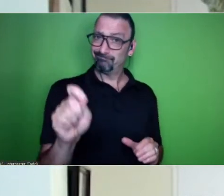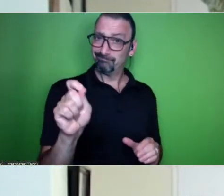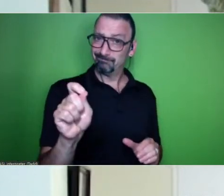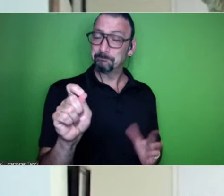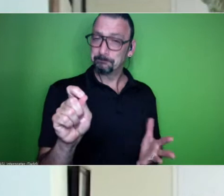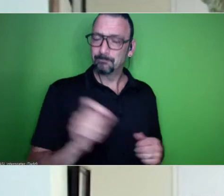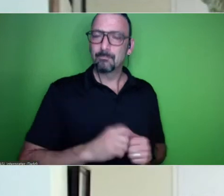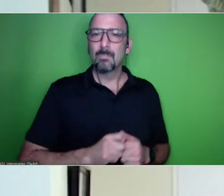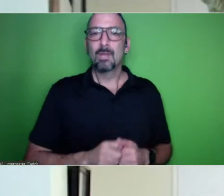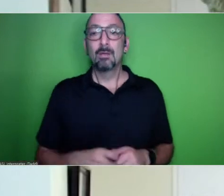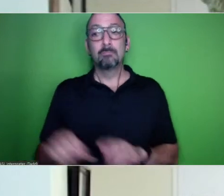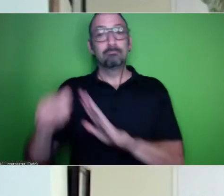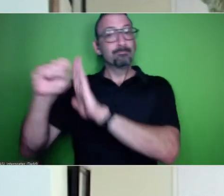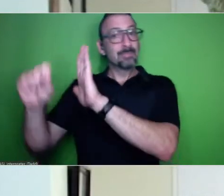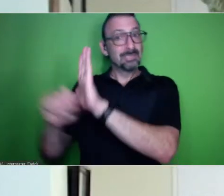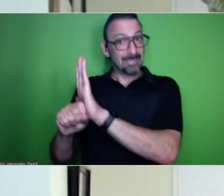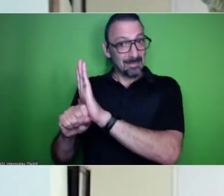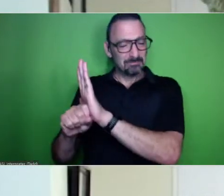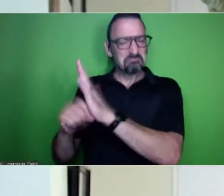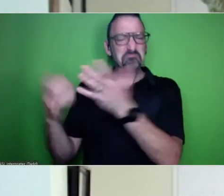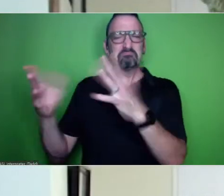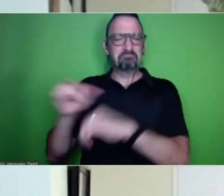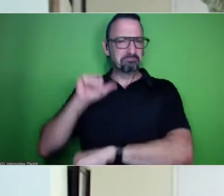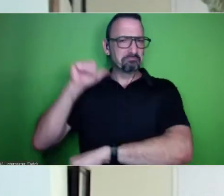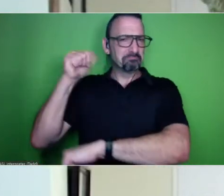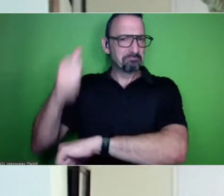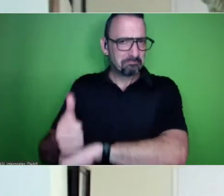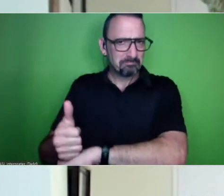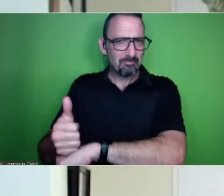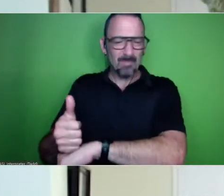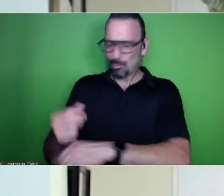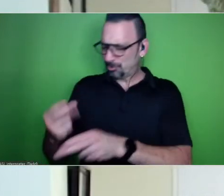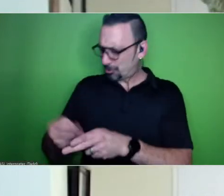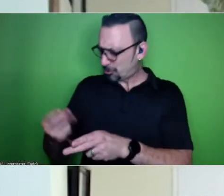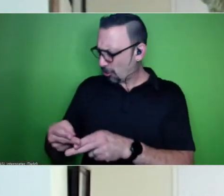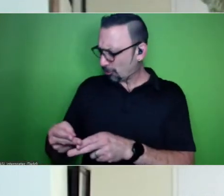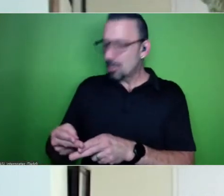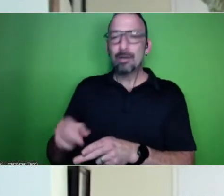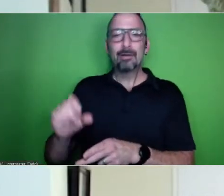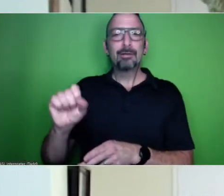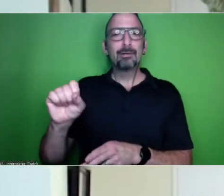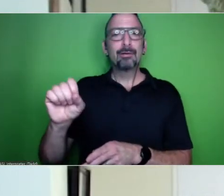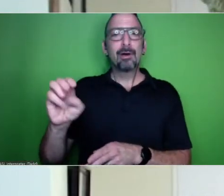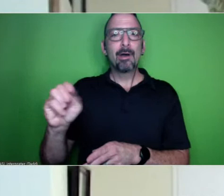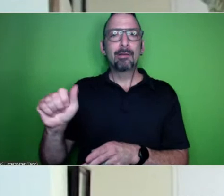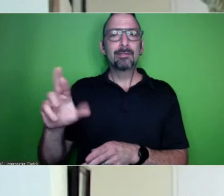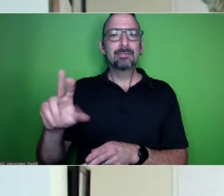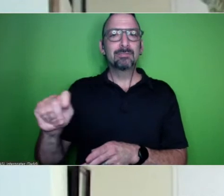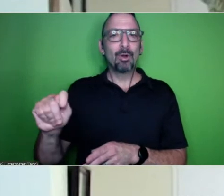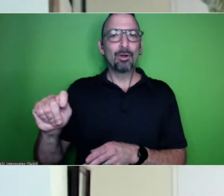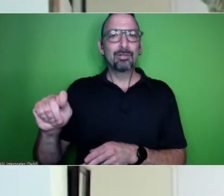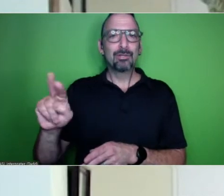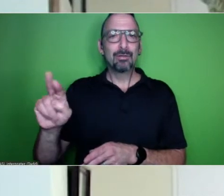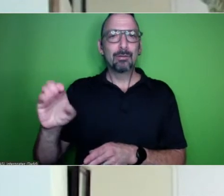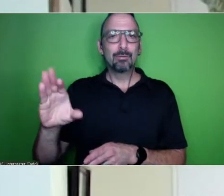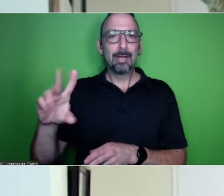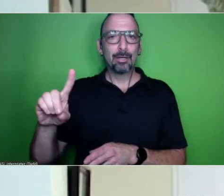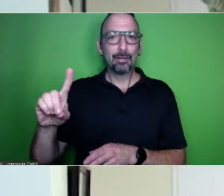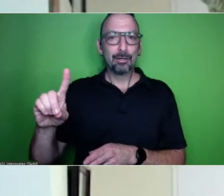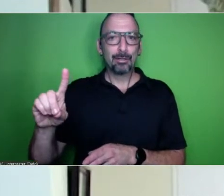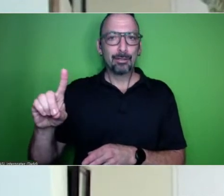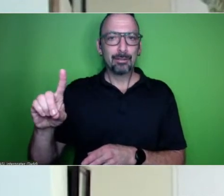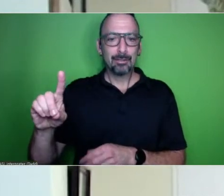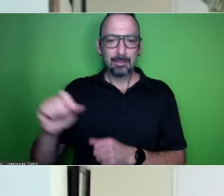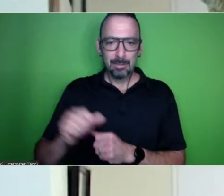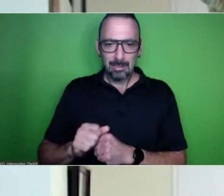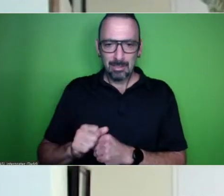The state has developed a, what do they call it, a smart record. I can